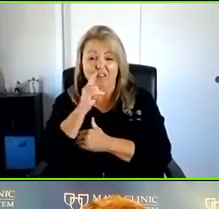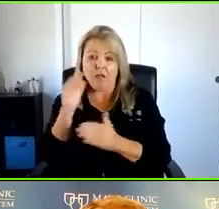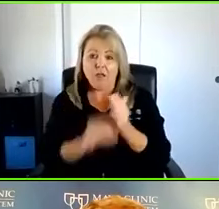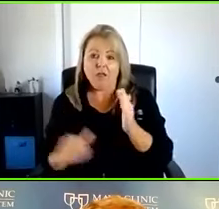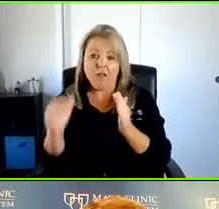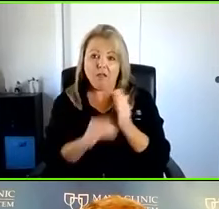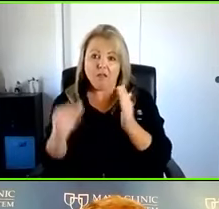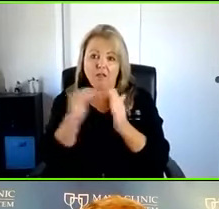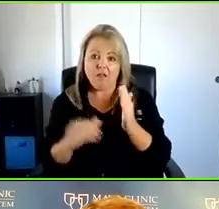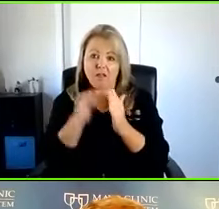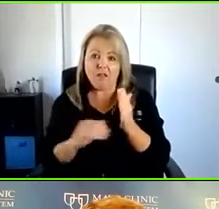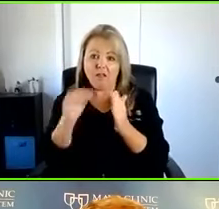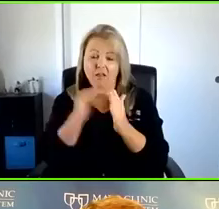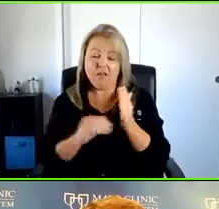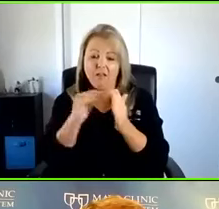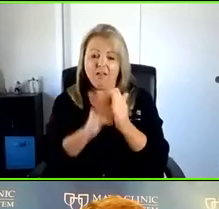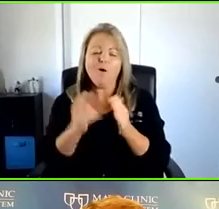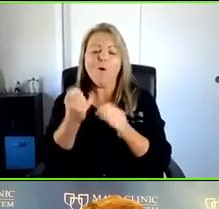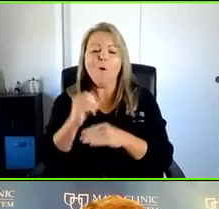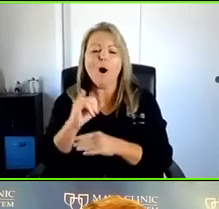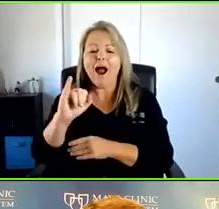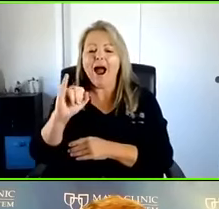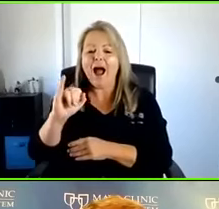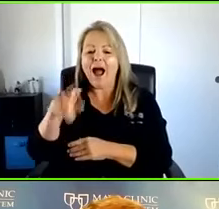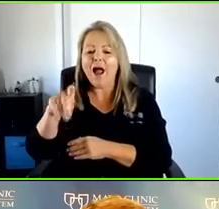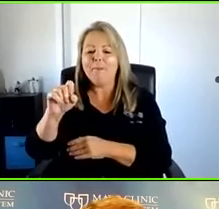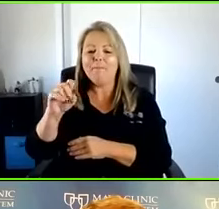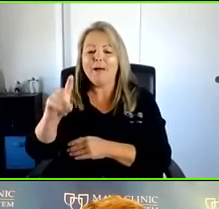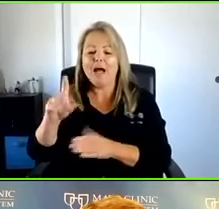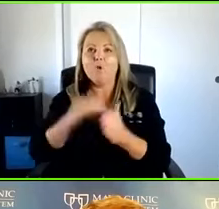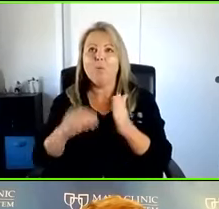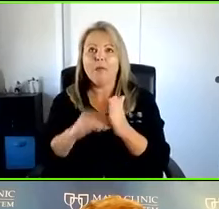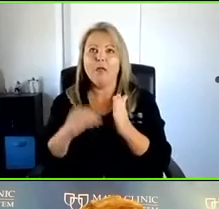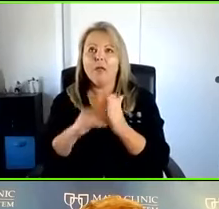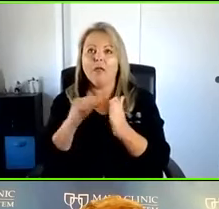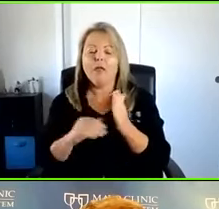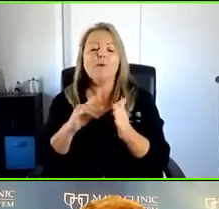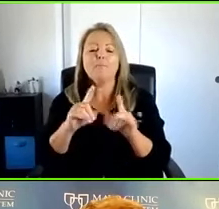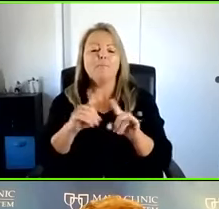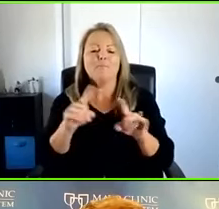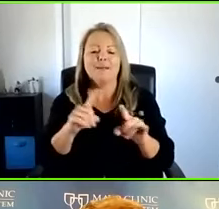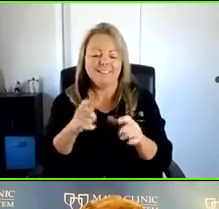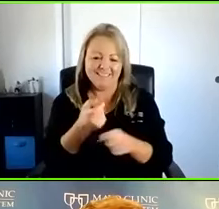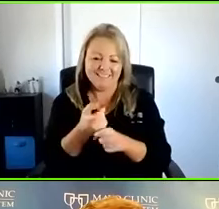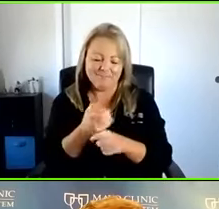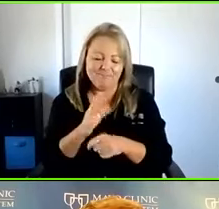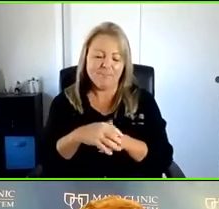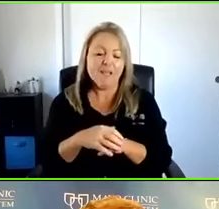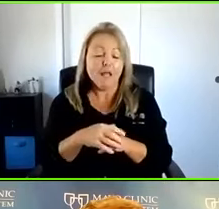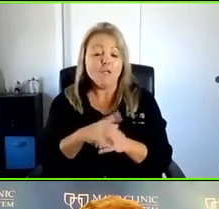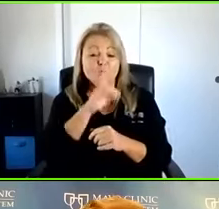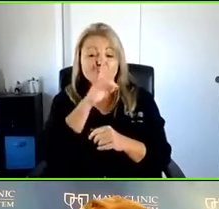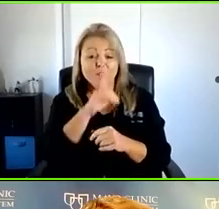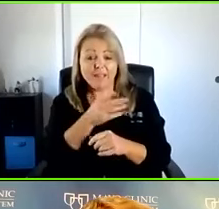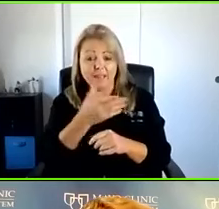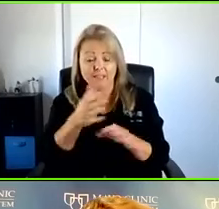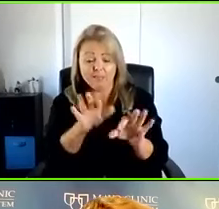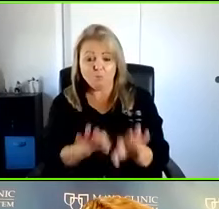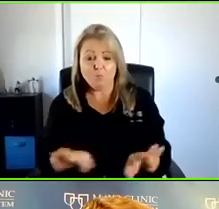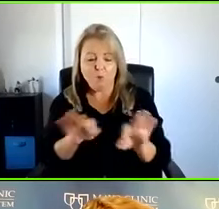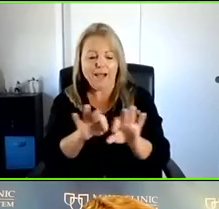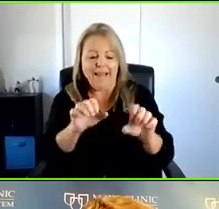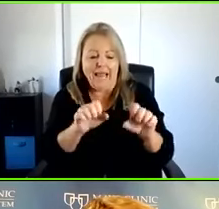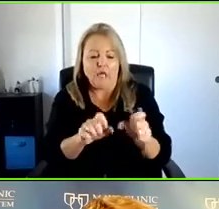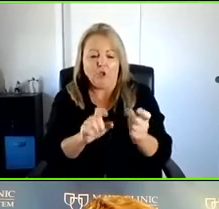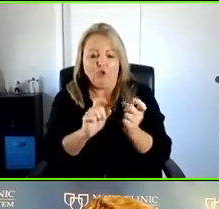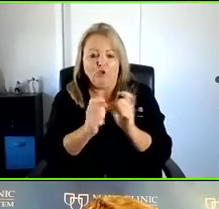maybe an iPod on repeat, but the lyrics are so important, and they literally are the things that will change the trajectory of what our